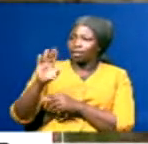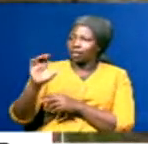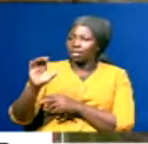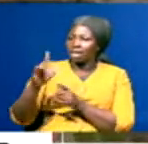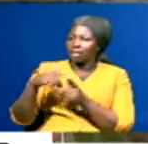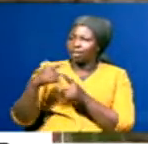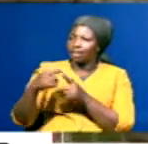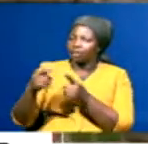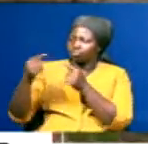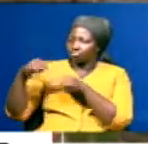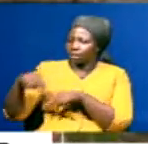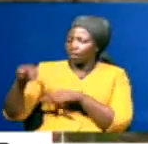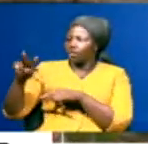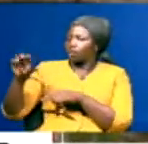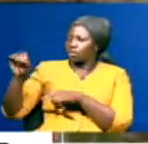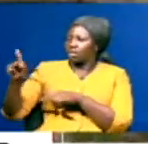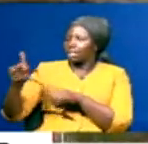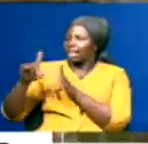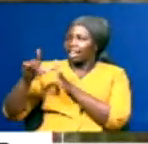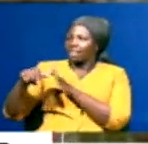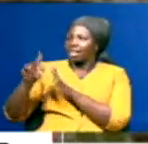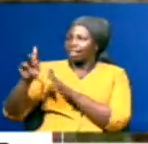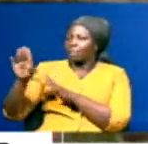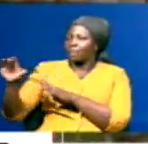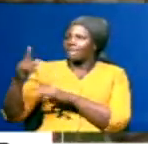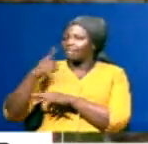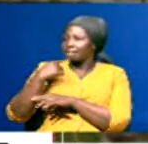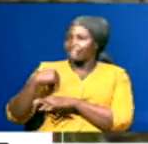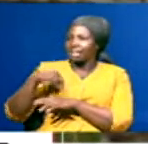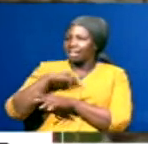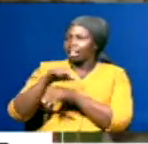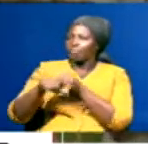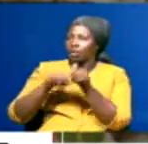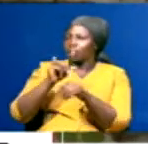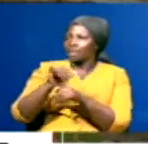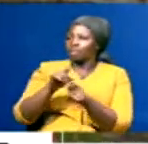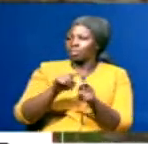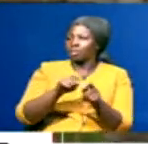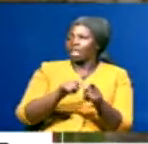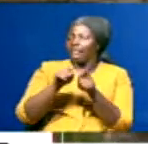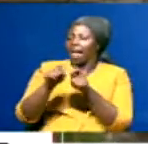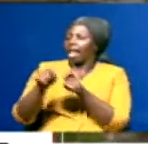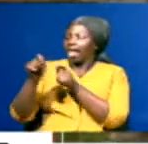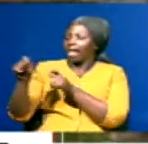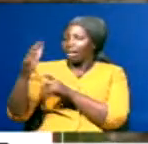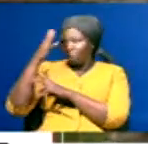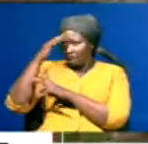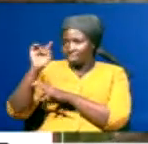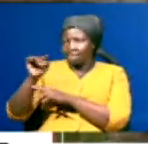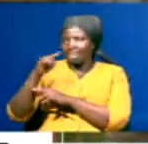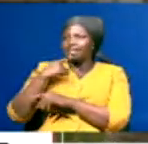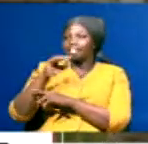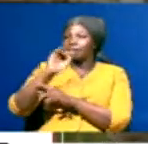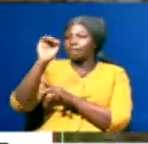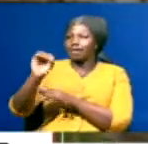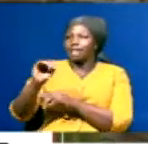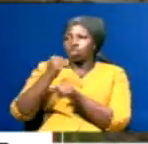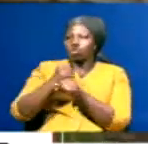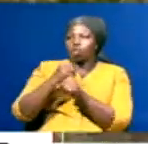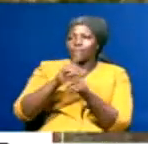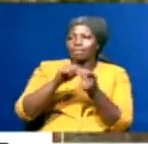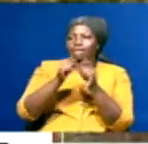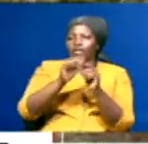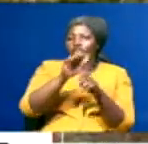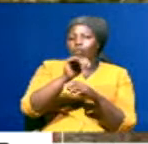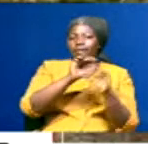now KBC. Tell us about that transition. It was 100% career change from teaching to broadcasting.